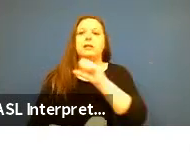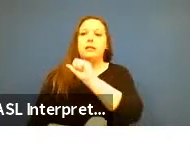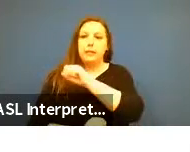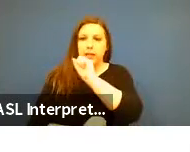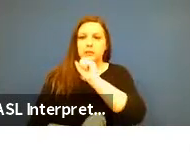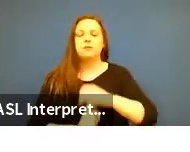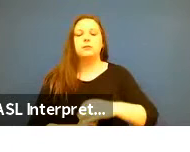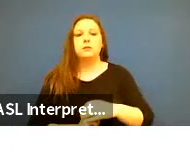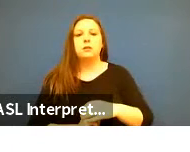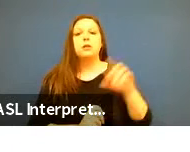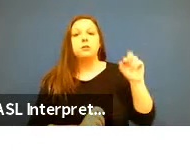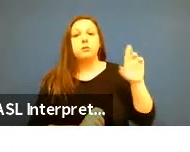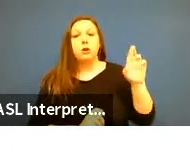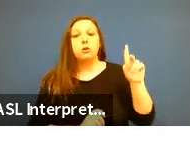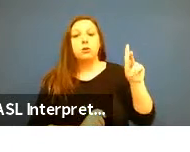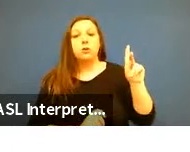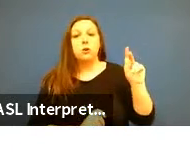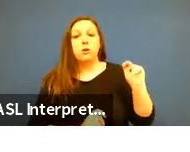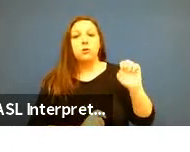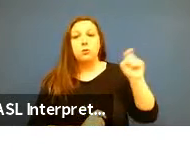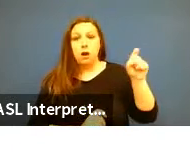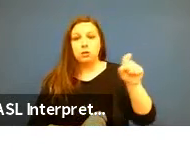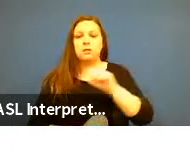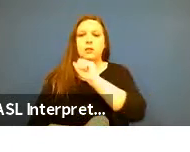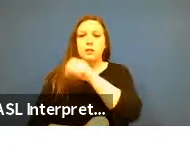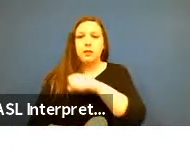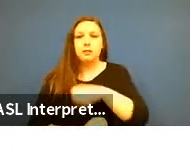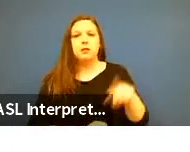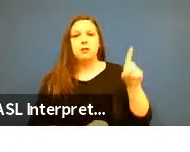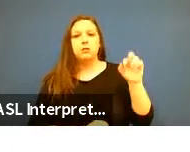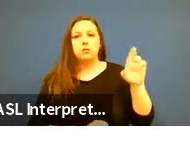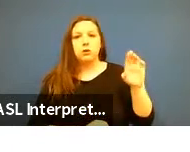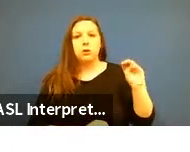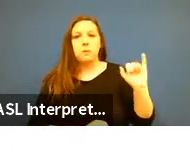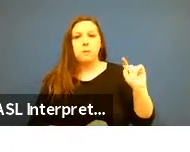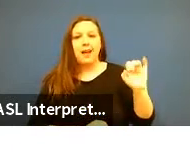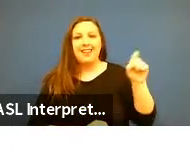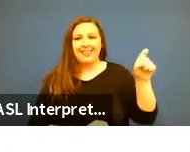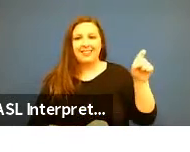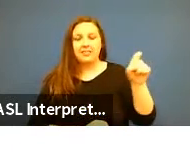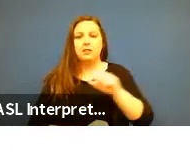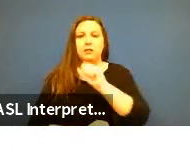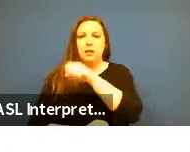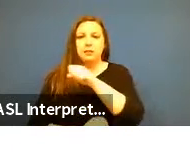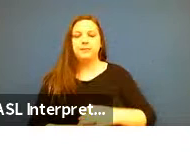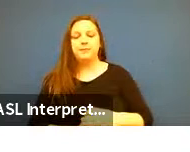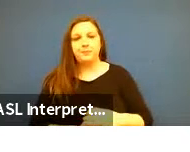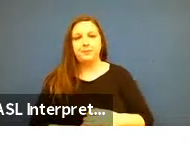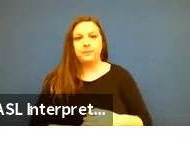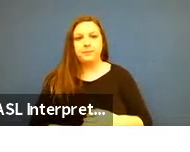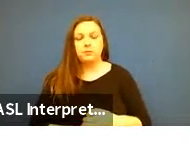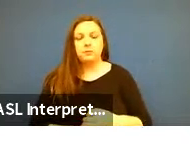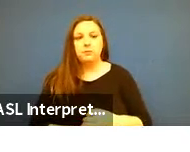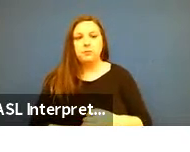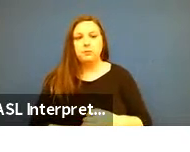Yes. Dr. Knox, Yes. and Dr. Maddox. Yes.